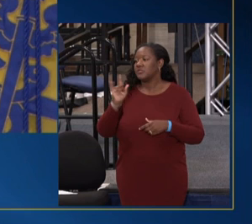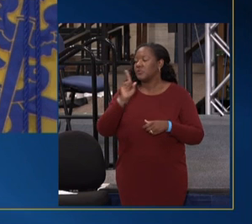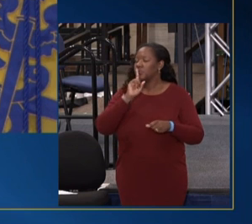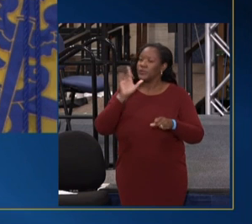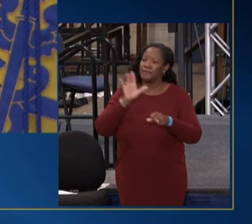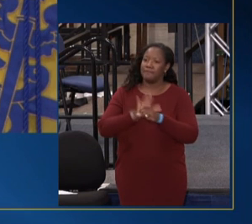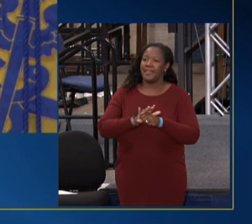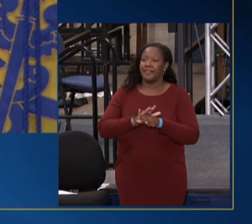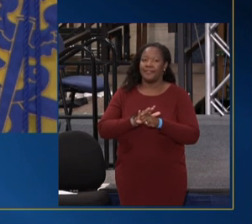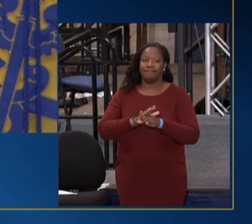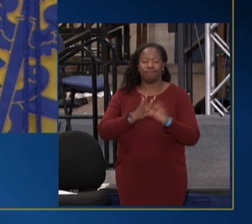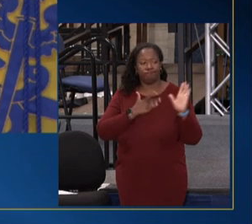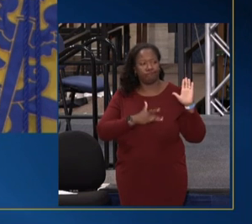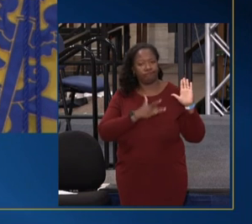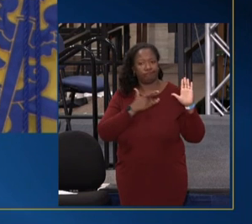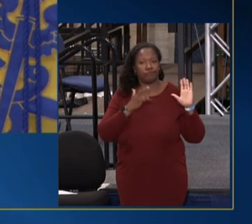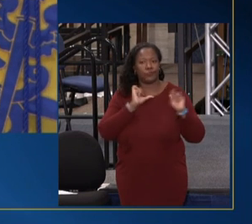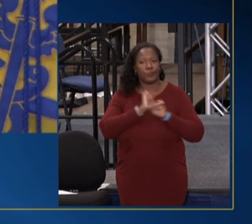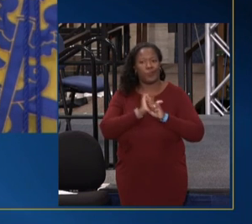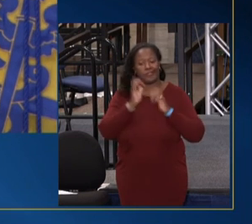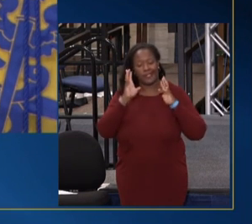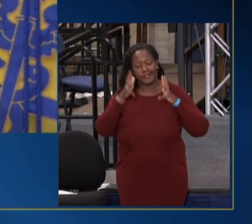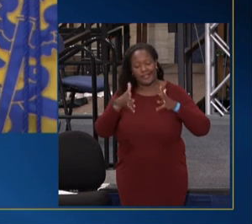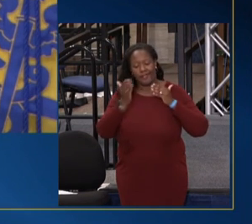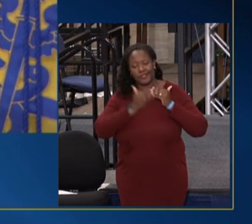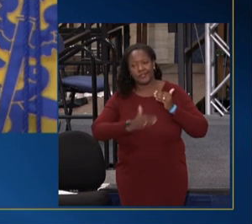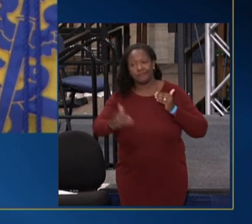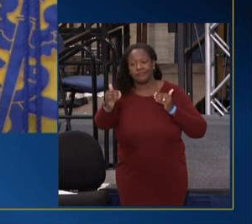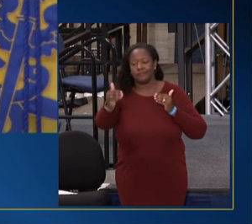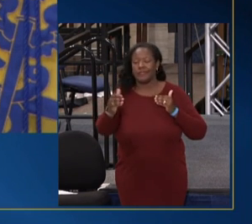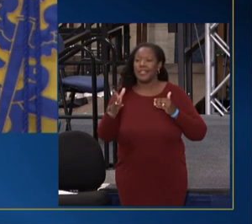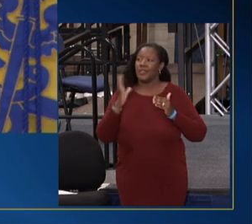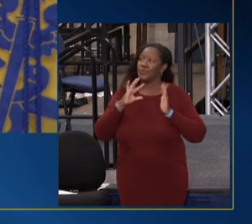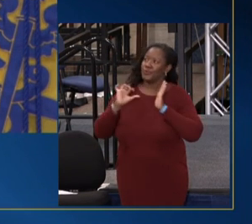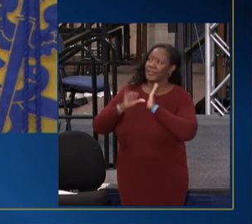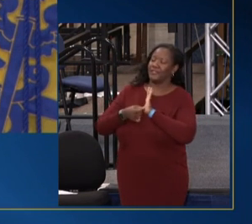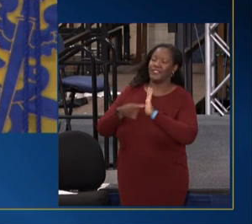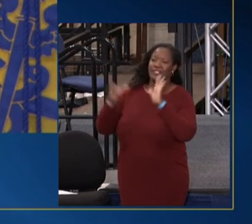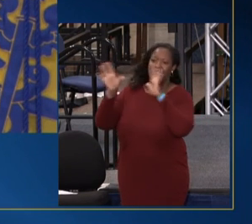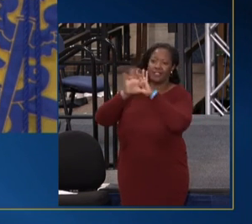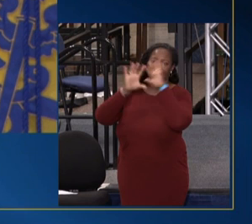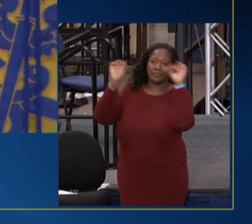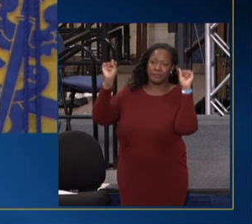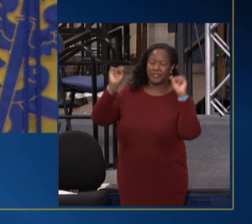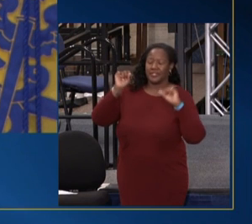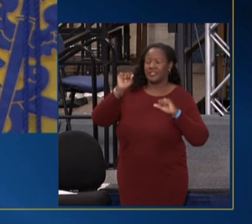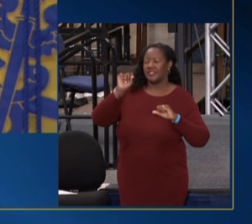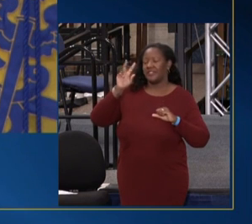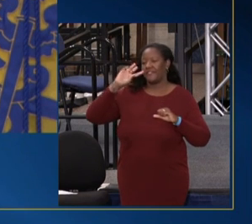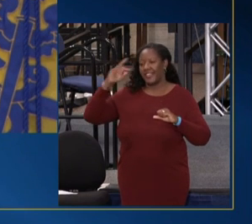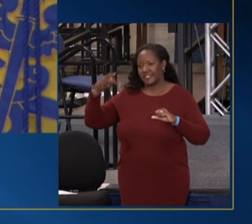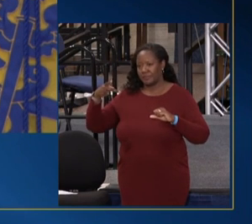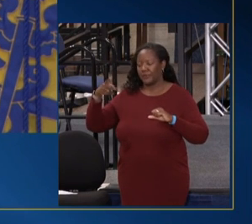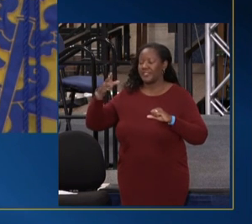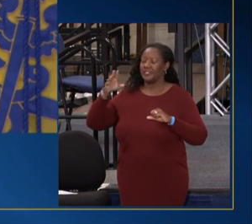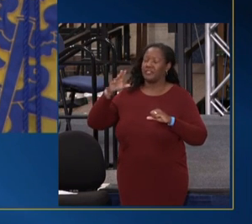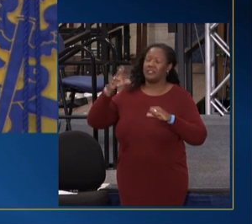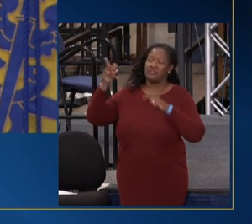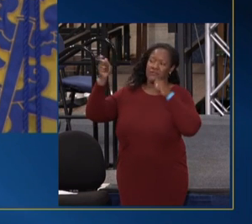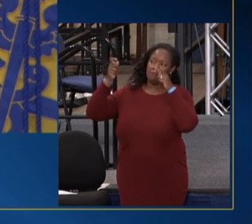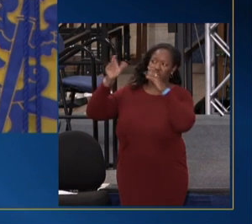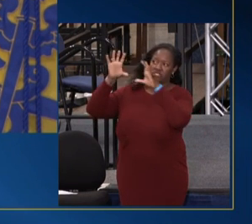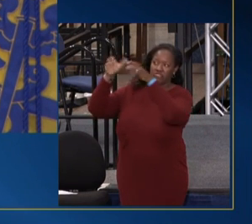ahead. Echoing Secretary Becerra, the Biden-Harris administration is a real partner based on